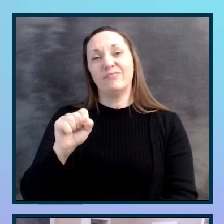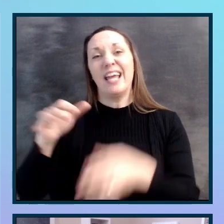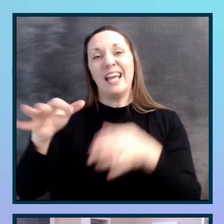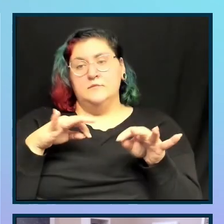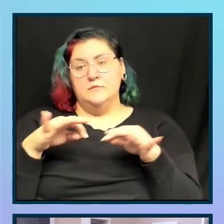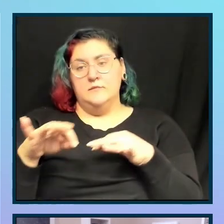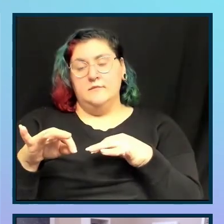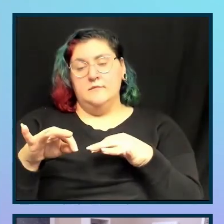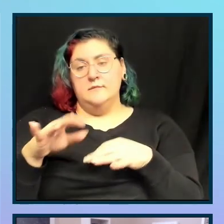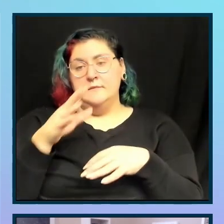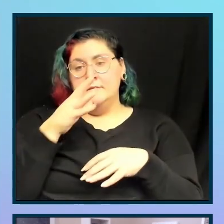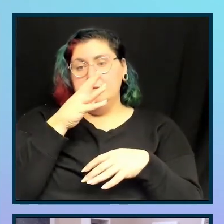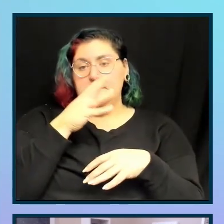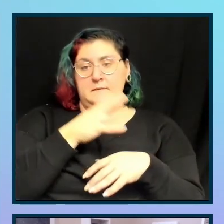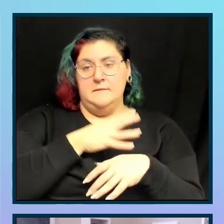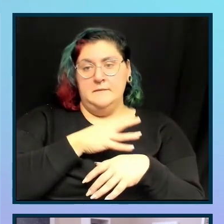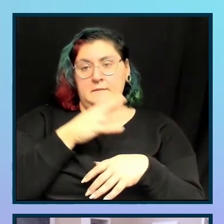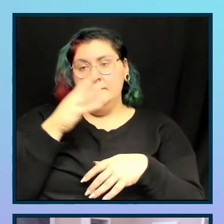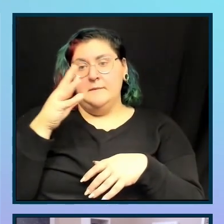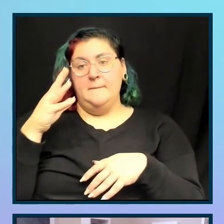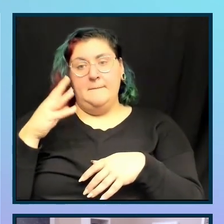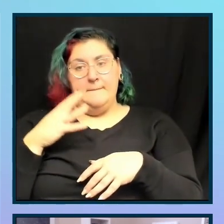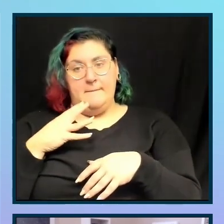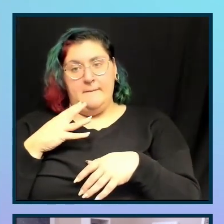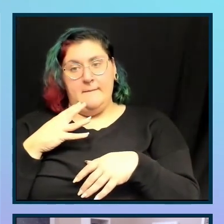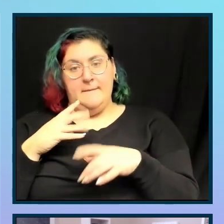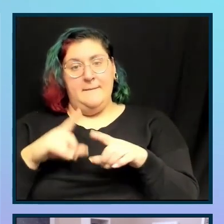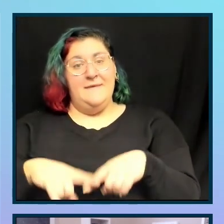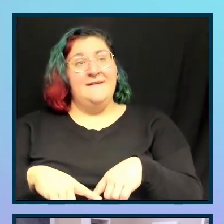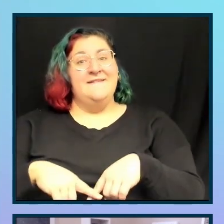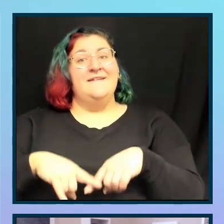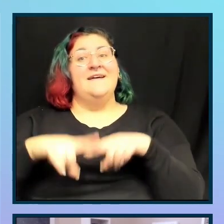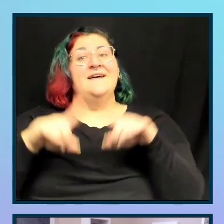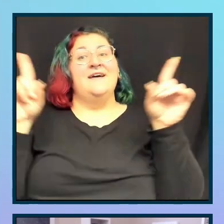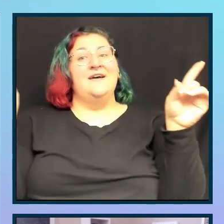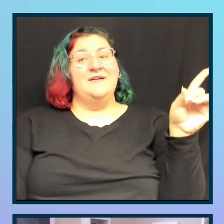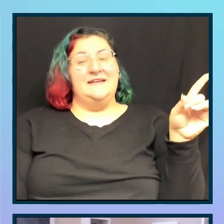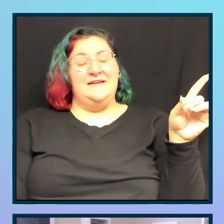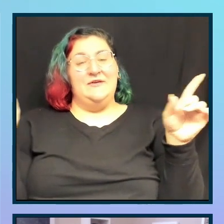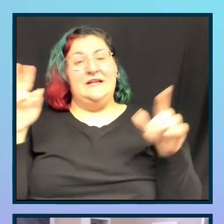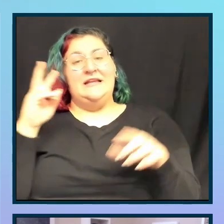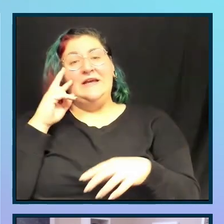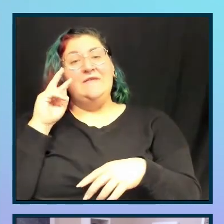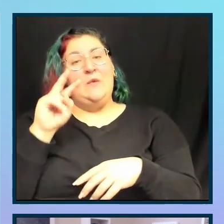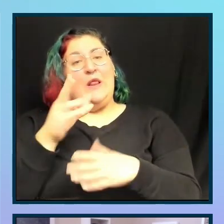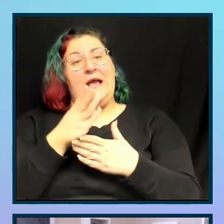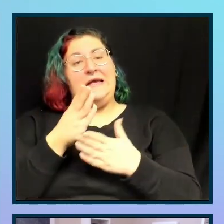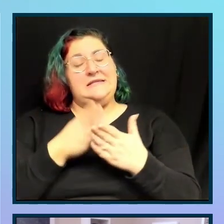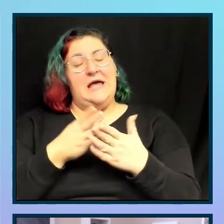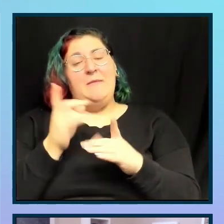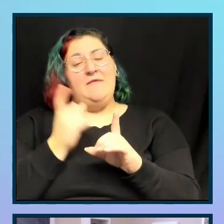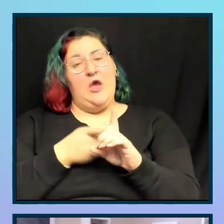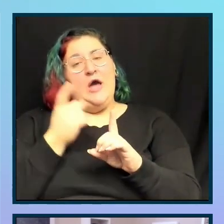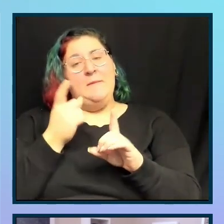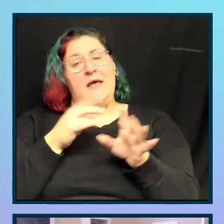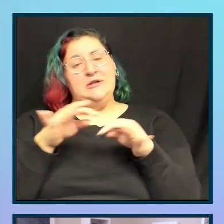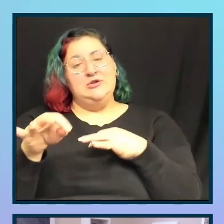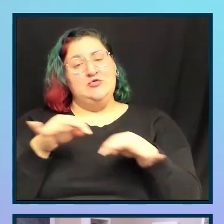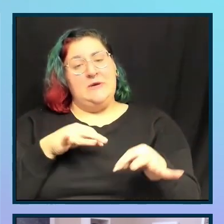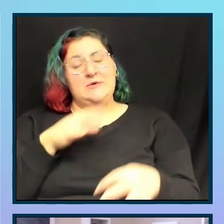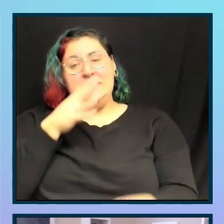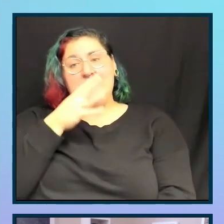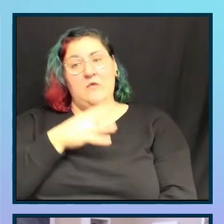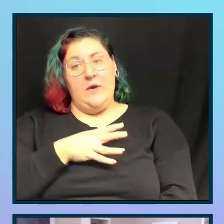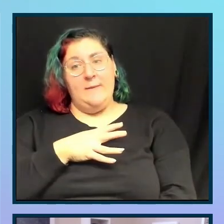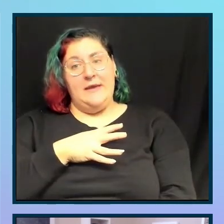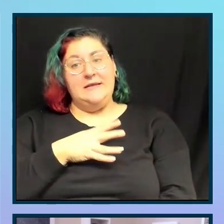and women very differently. If you look at some of the auto-generated descriptions of women, you tend